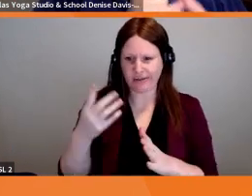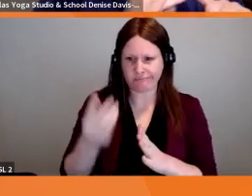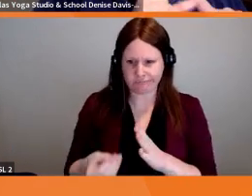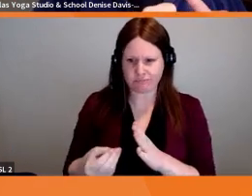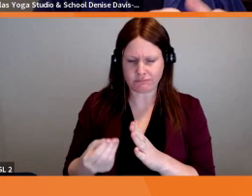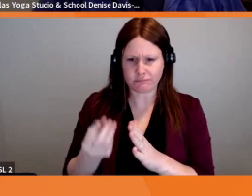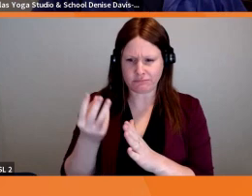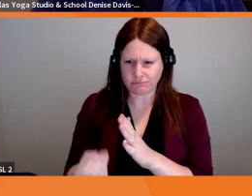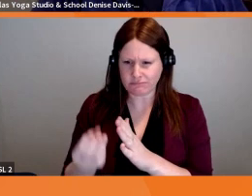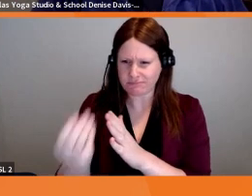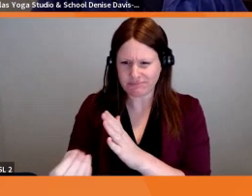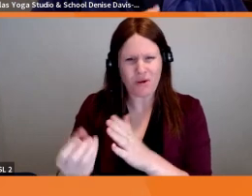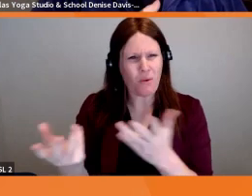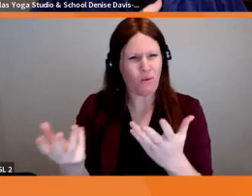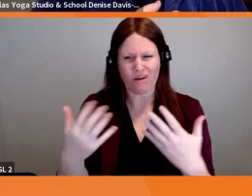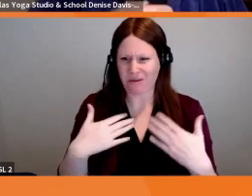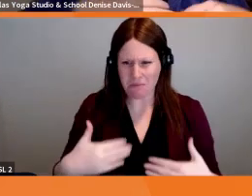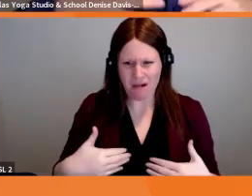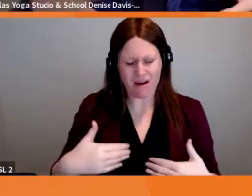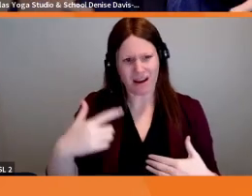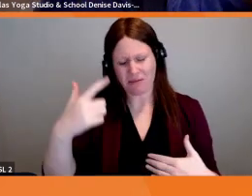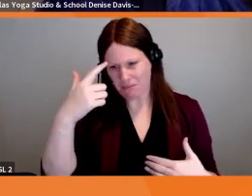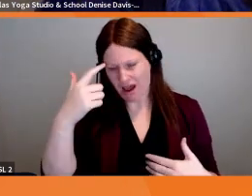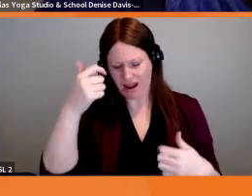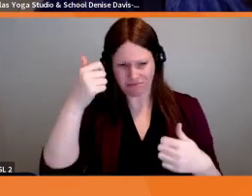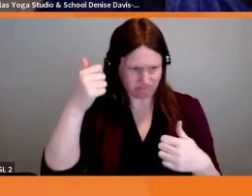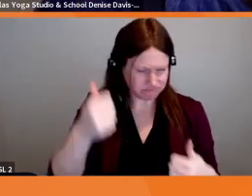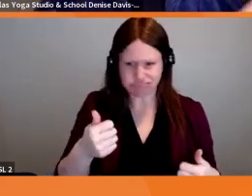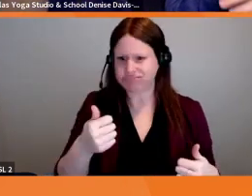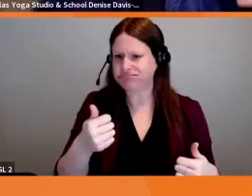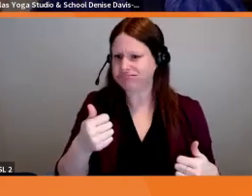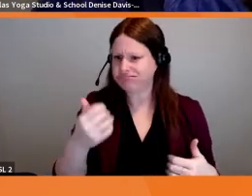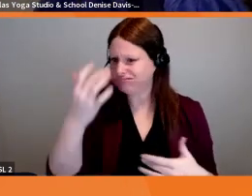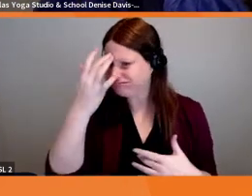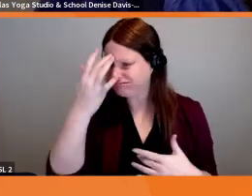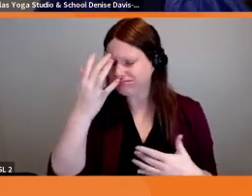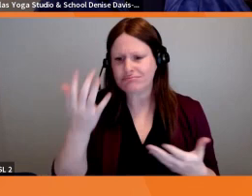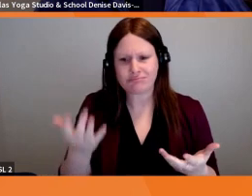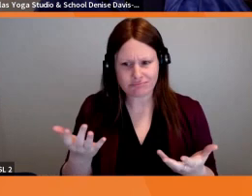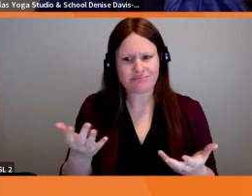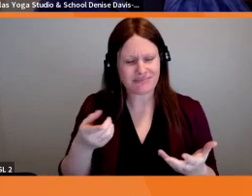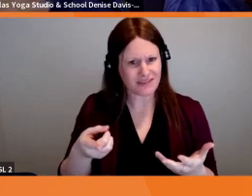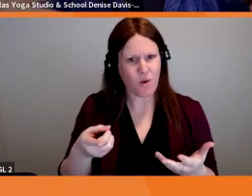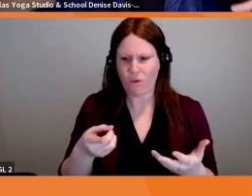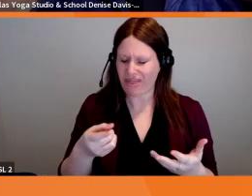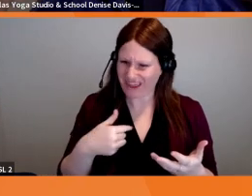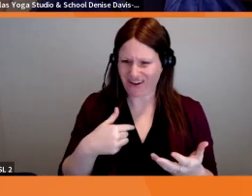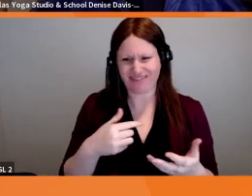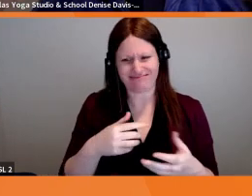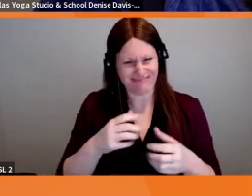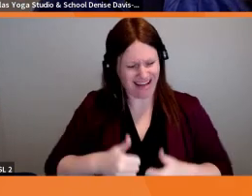dying or becoming completely incapacitated. So they were leading a very stressful life to get to be their top performers in their companies